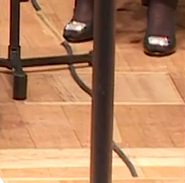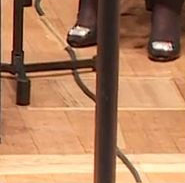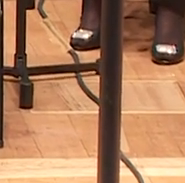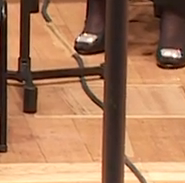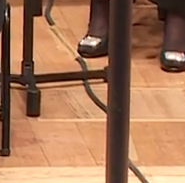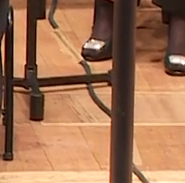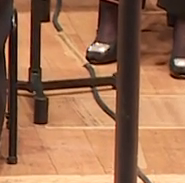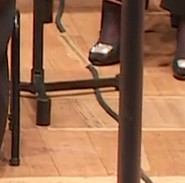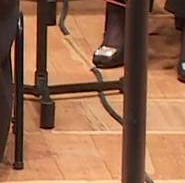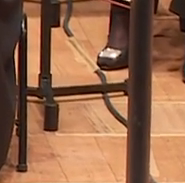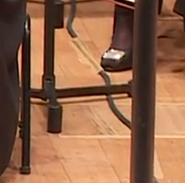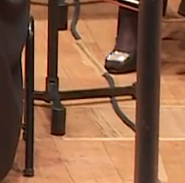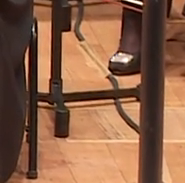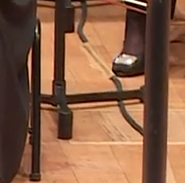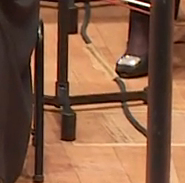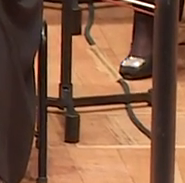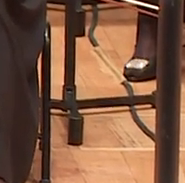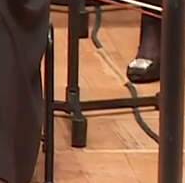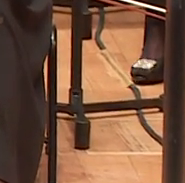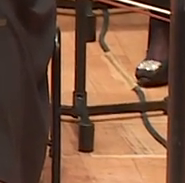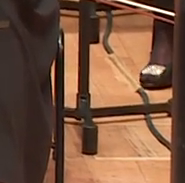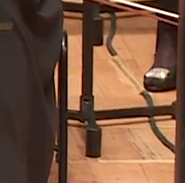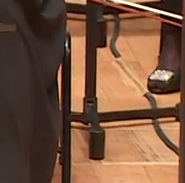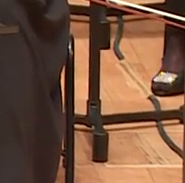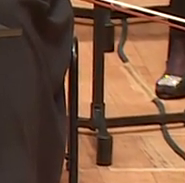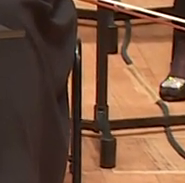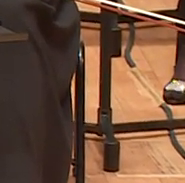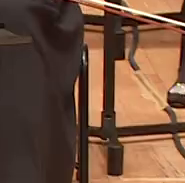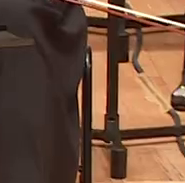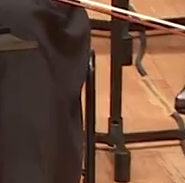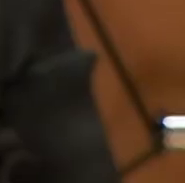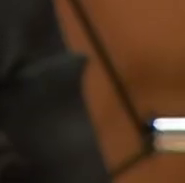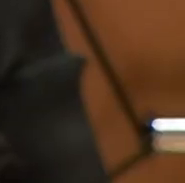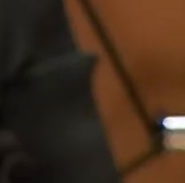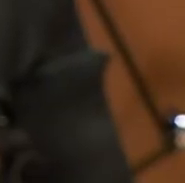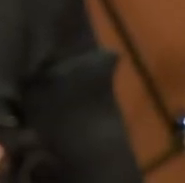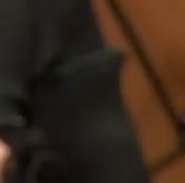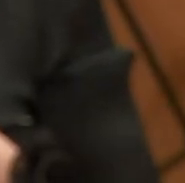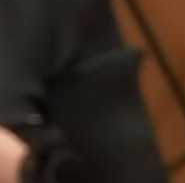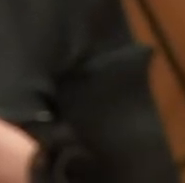Thank you.